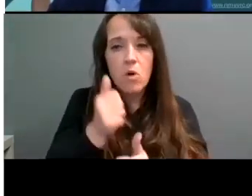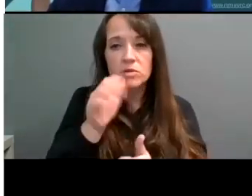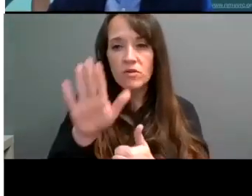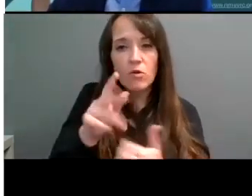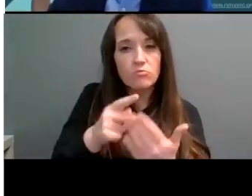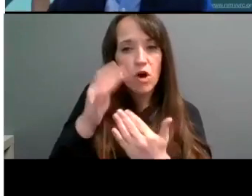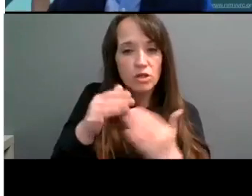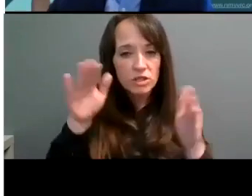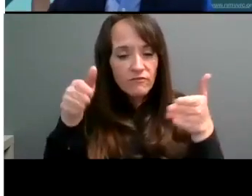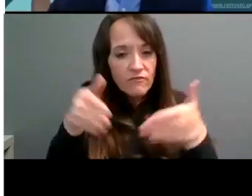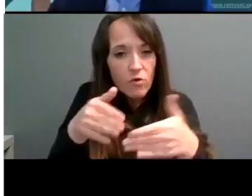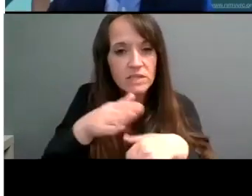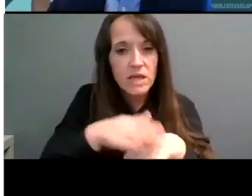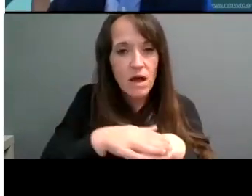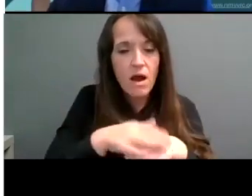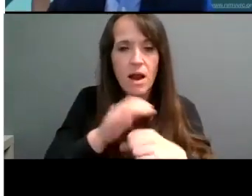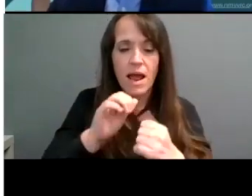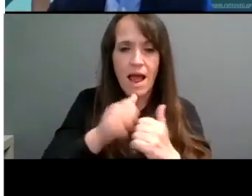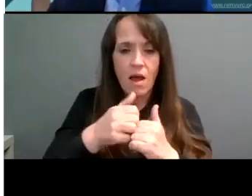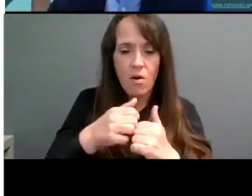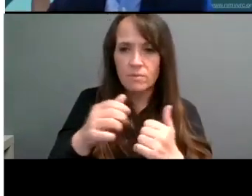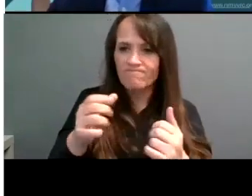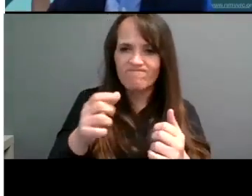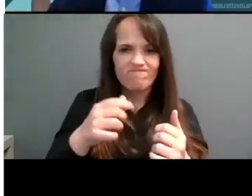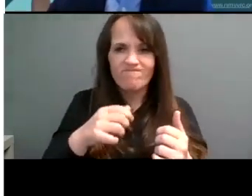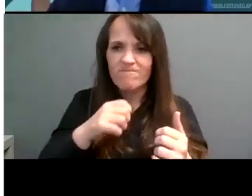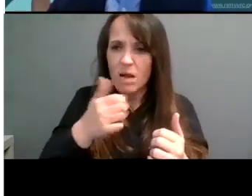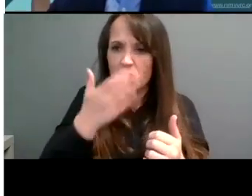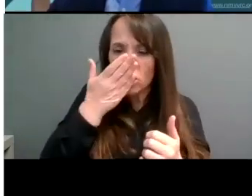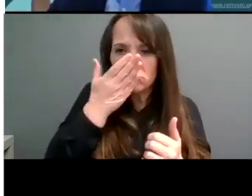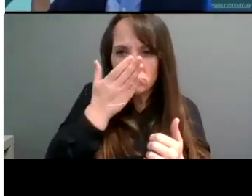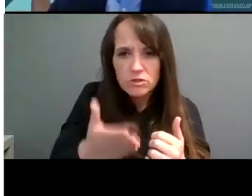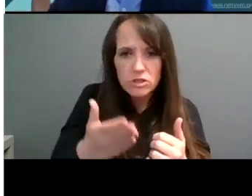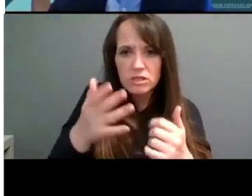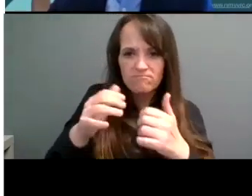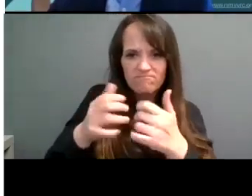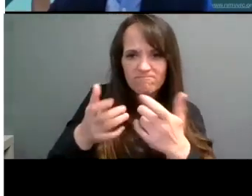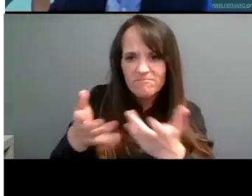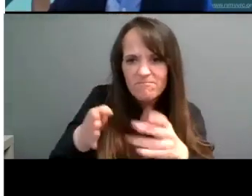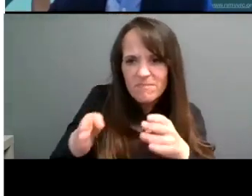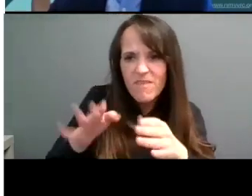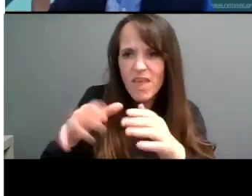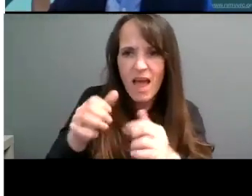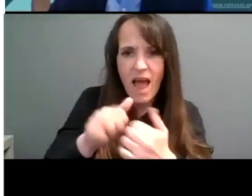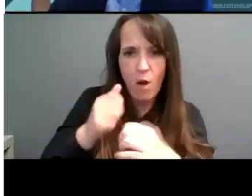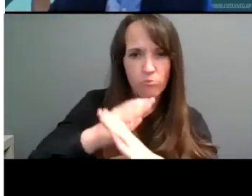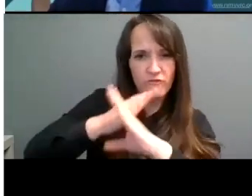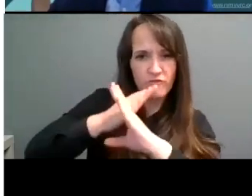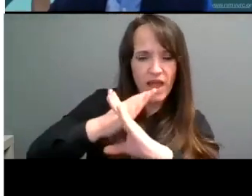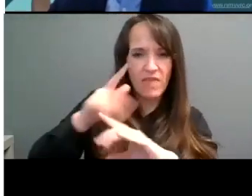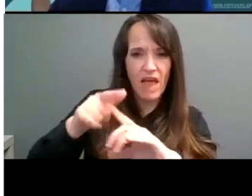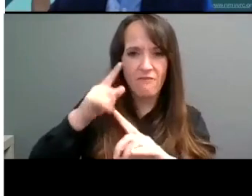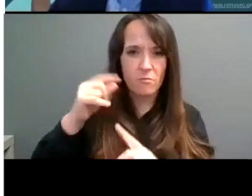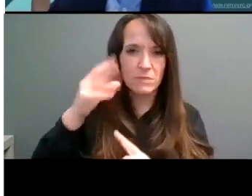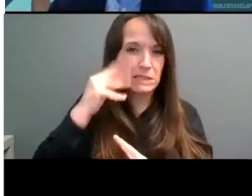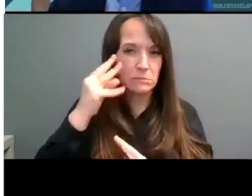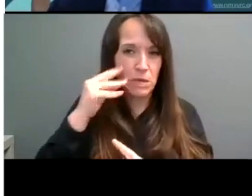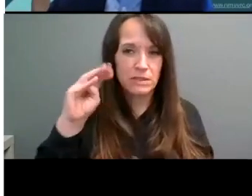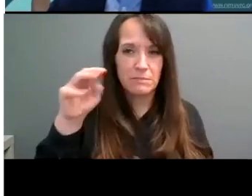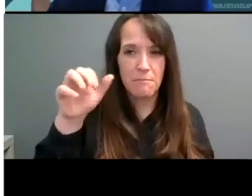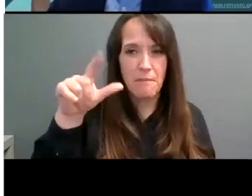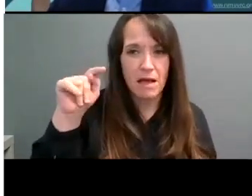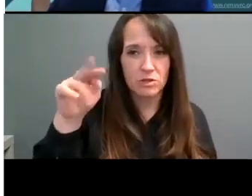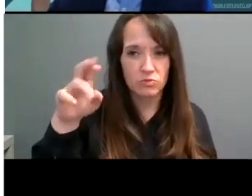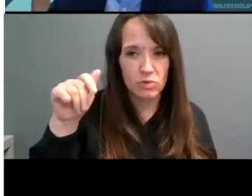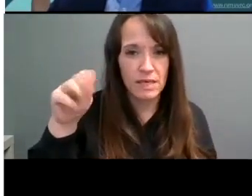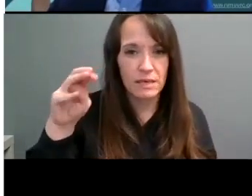of maltreatment, as well as several other projects focused on dissemination and implementation of evidence-based trauma-focused treatments. She